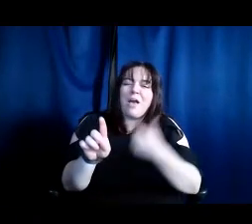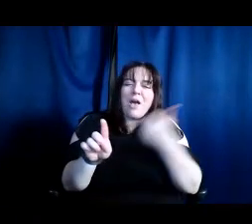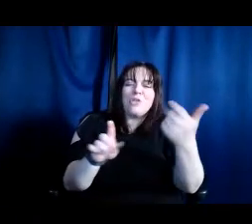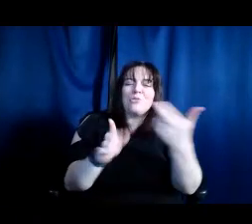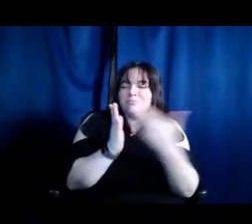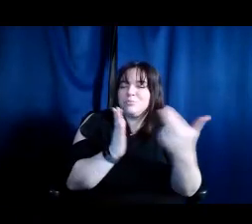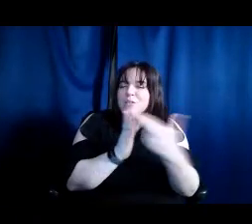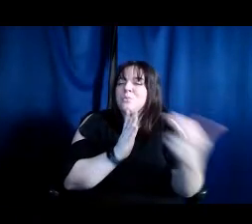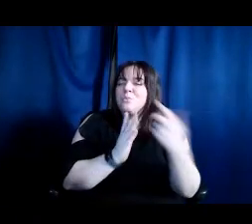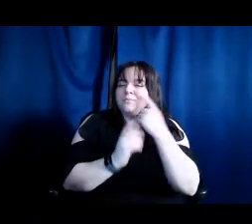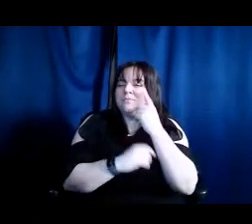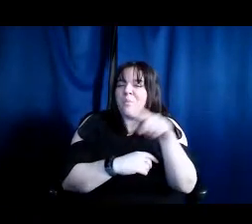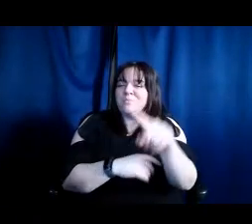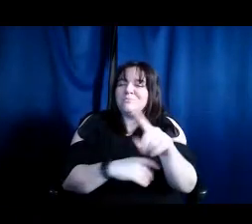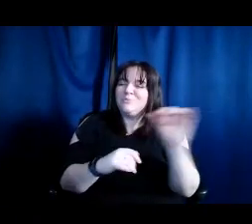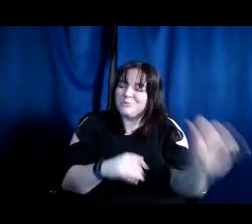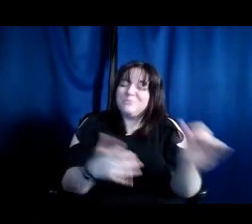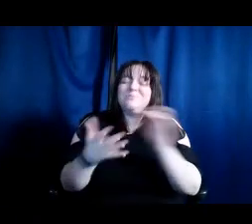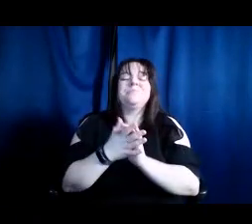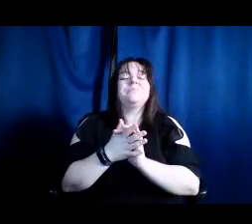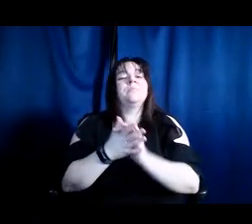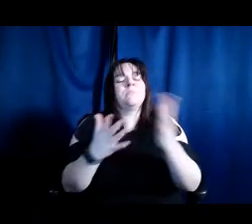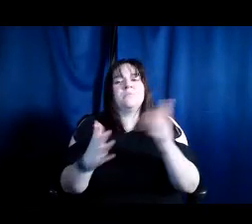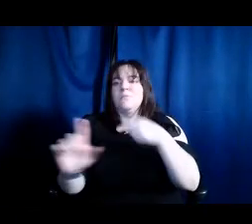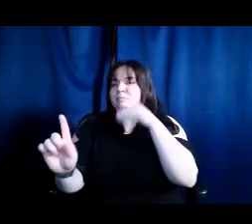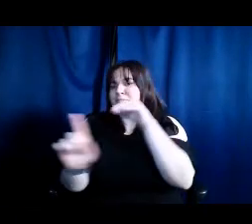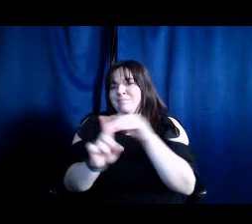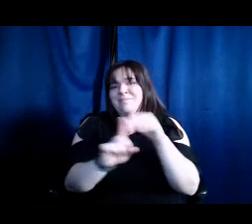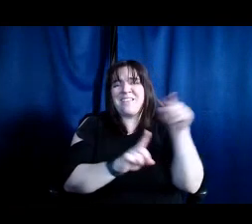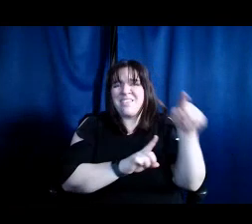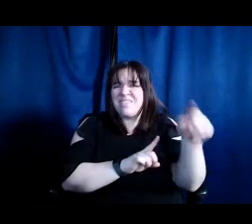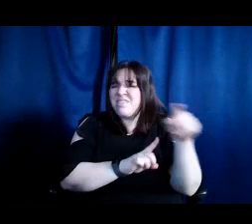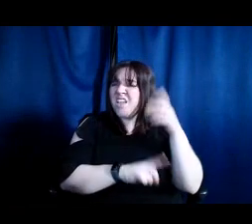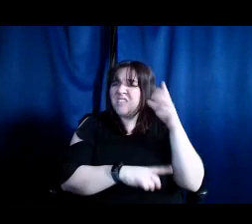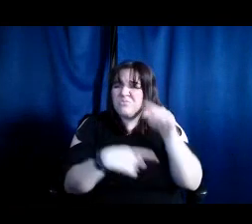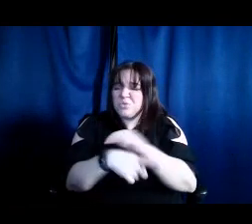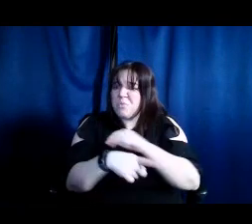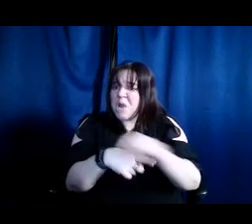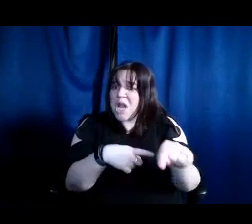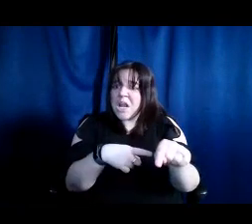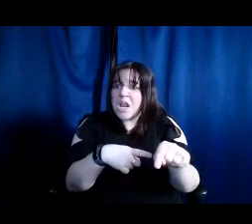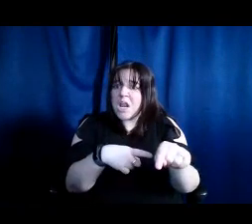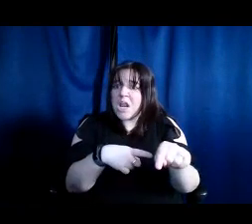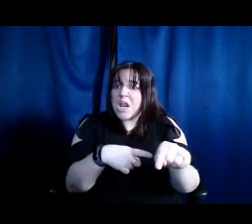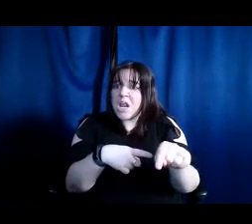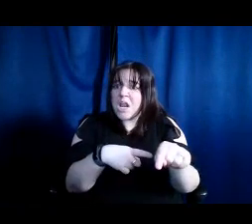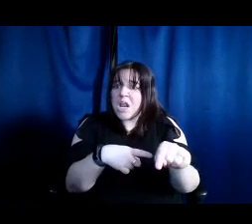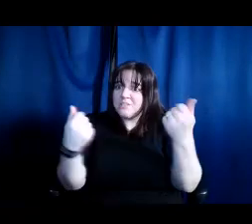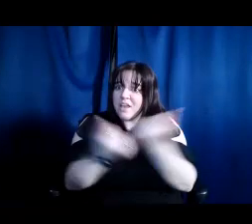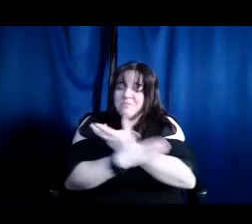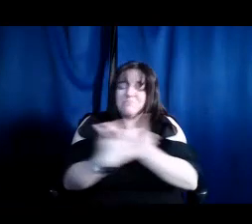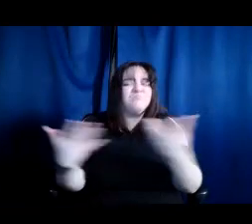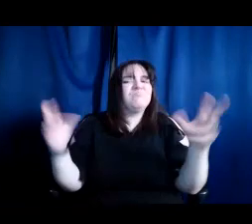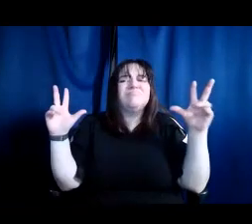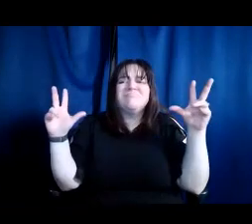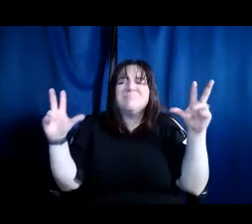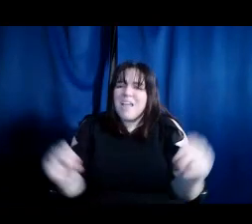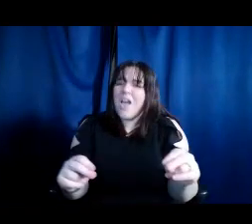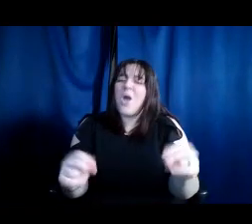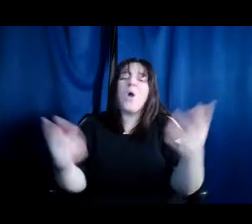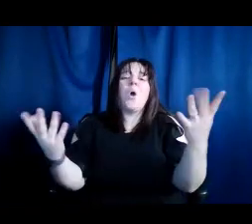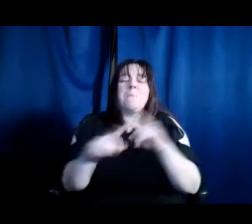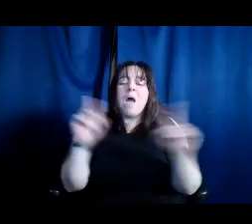resources. As a reminder, this webinar is not exhaustive list of ideas, best practices, and tips. We